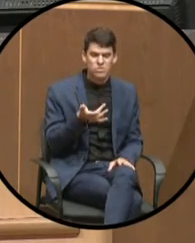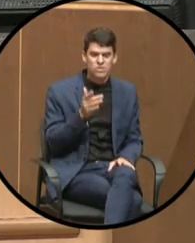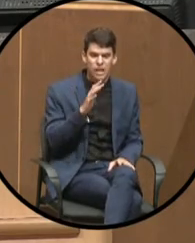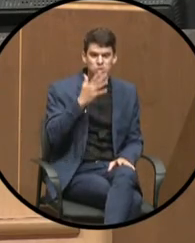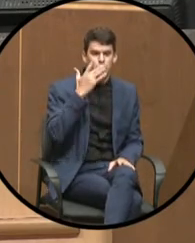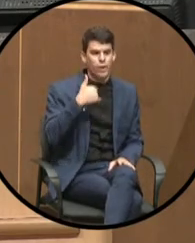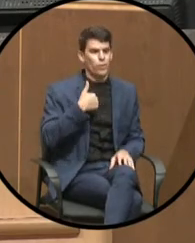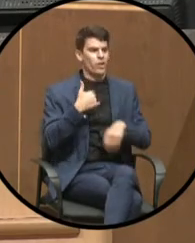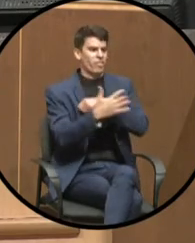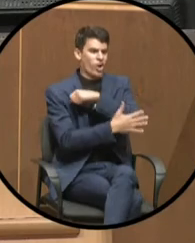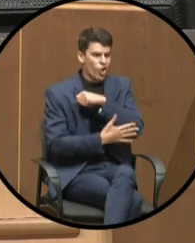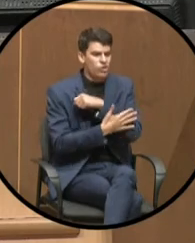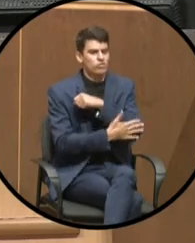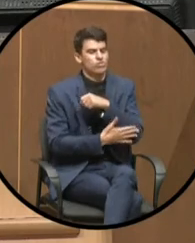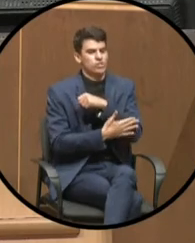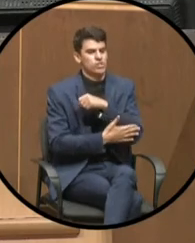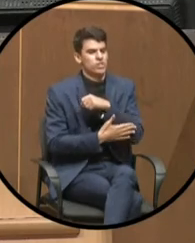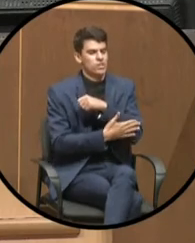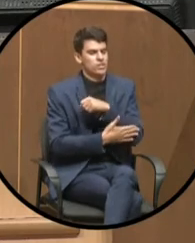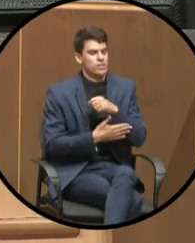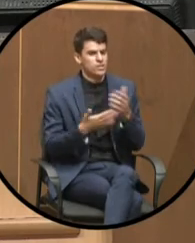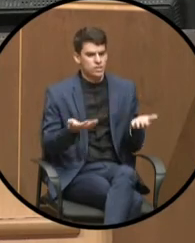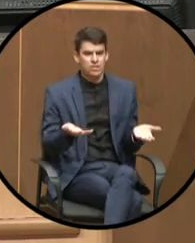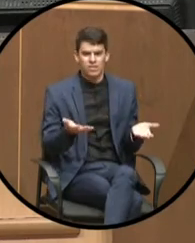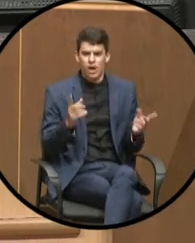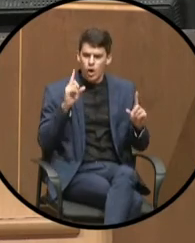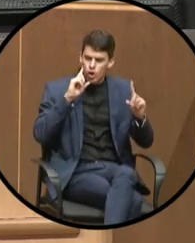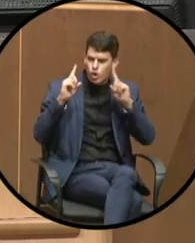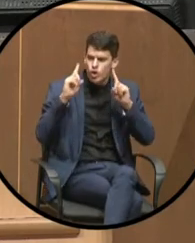that's what makes us the country that we are. That at least, is, I've